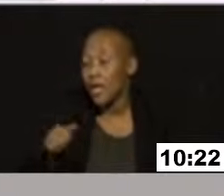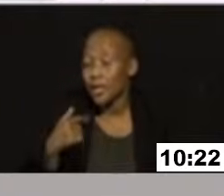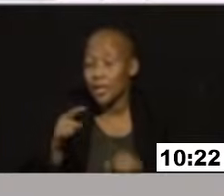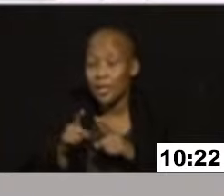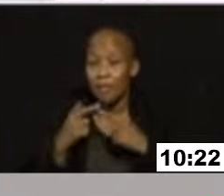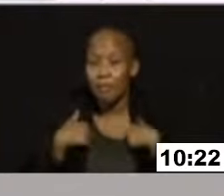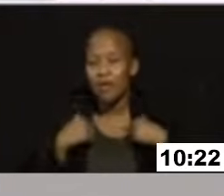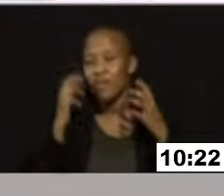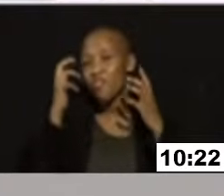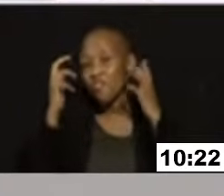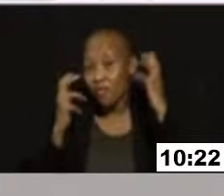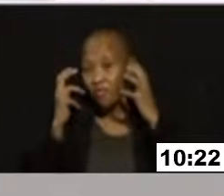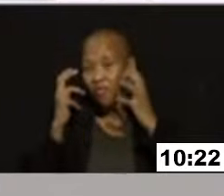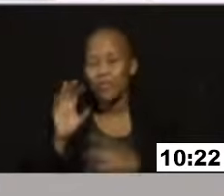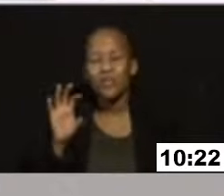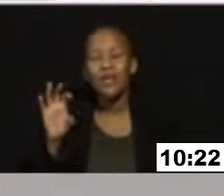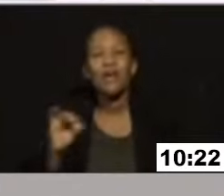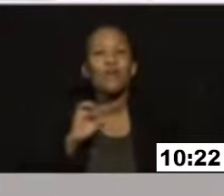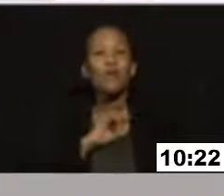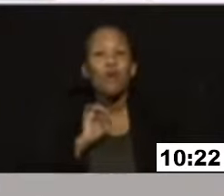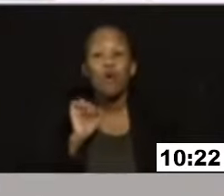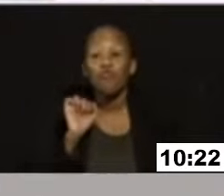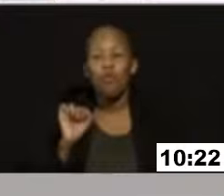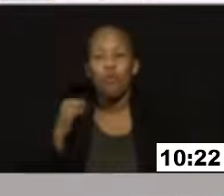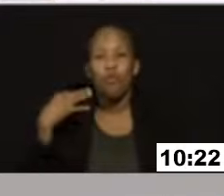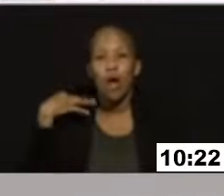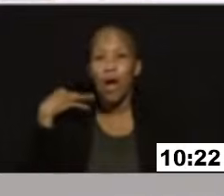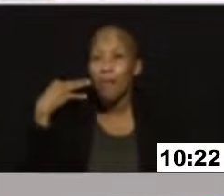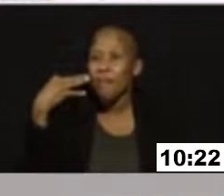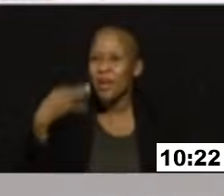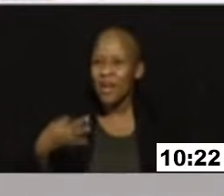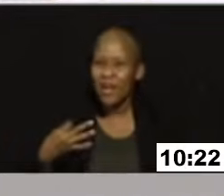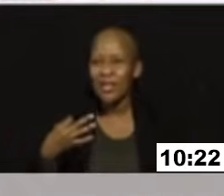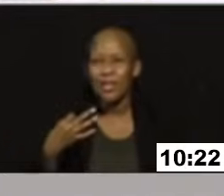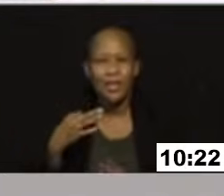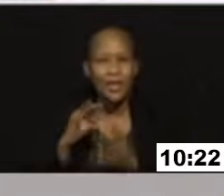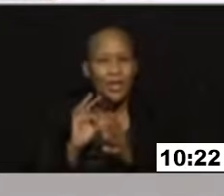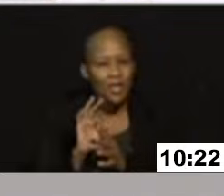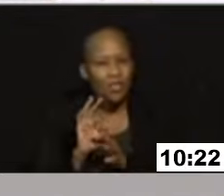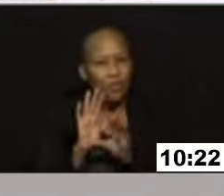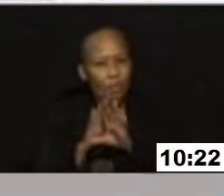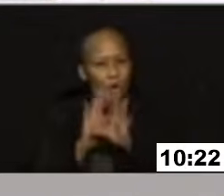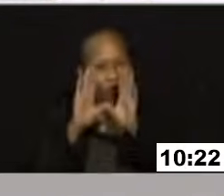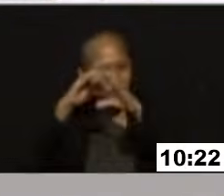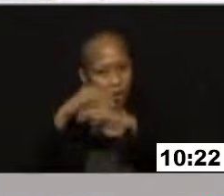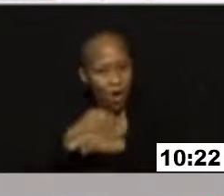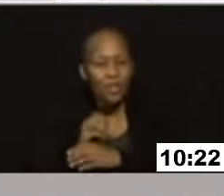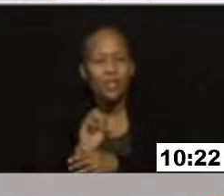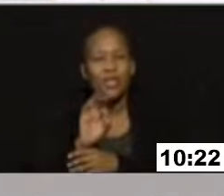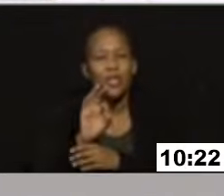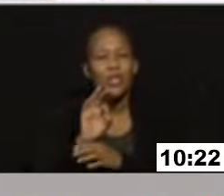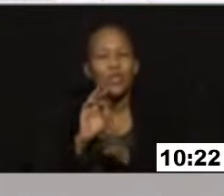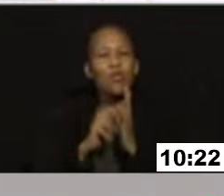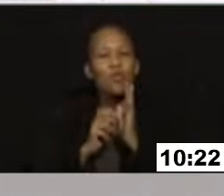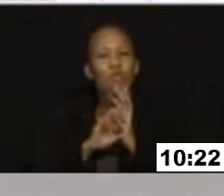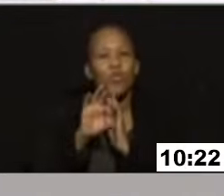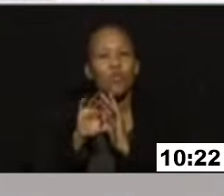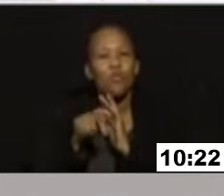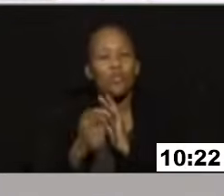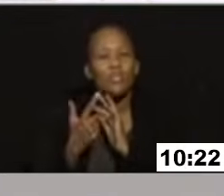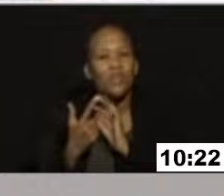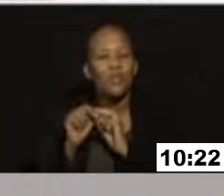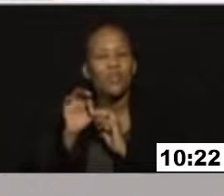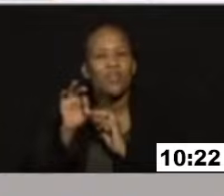confusion, because your application seems to be centered around Rule 3.7, the Rule